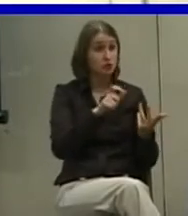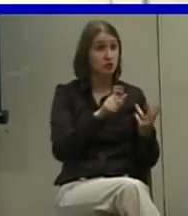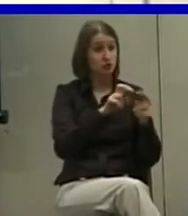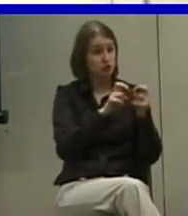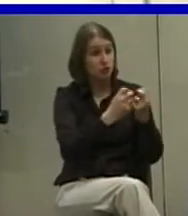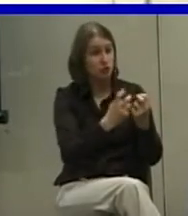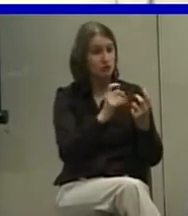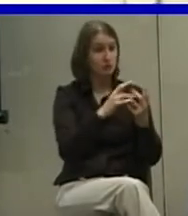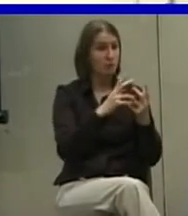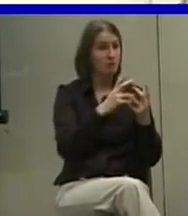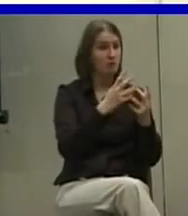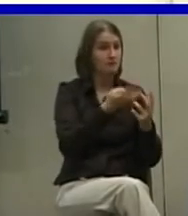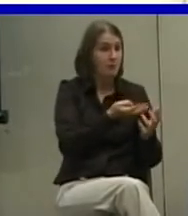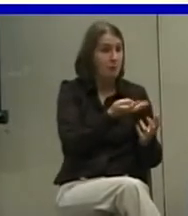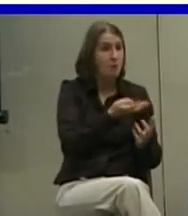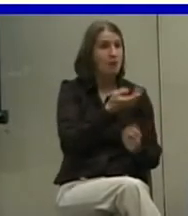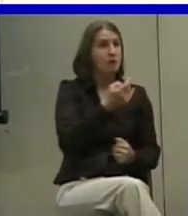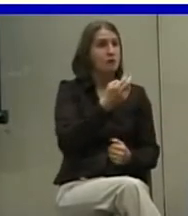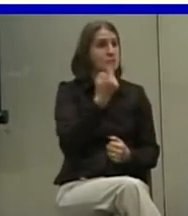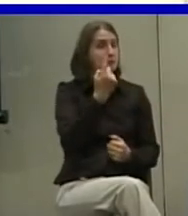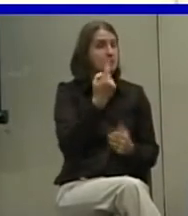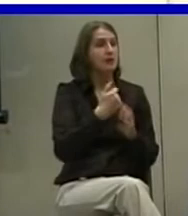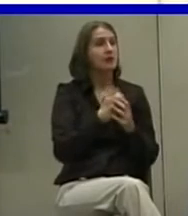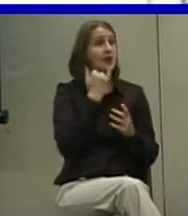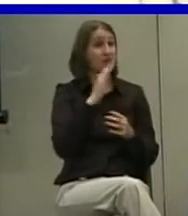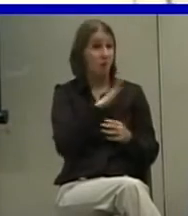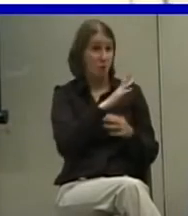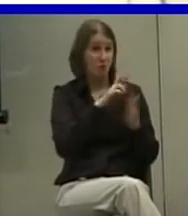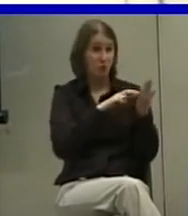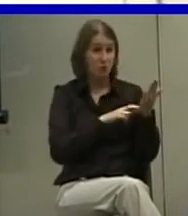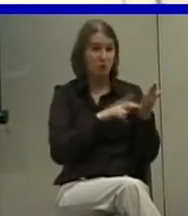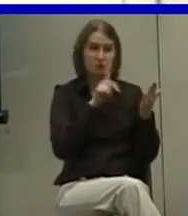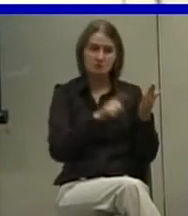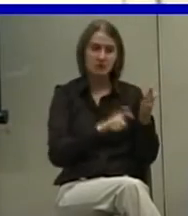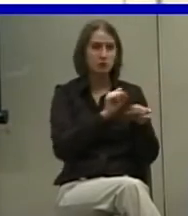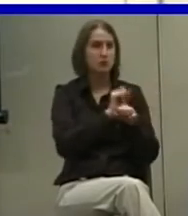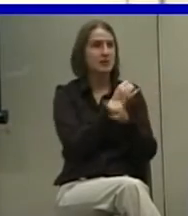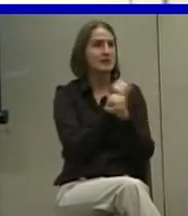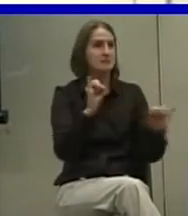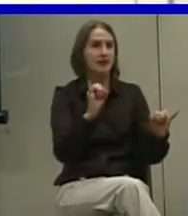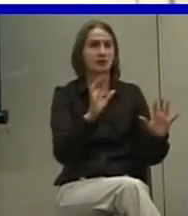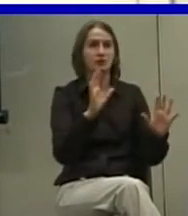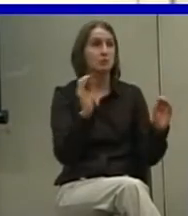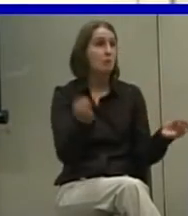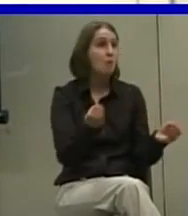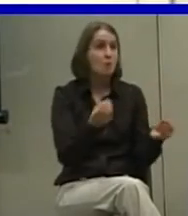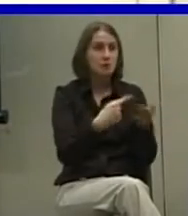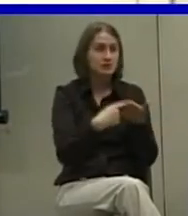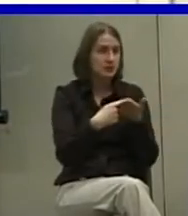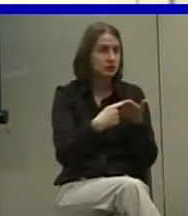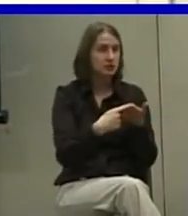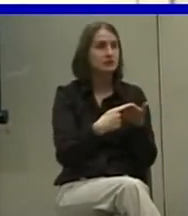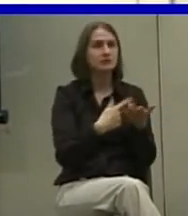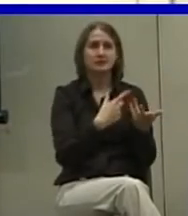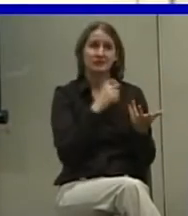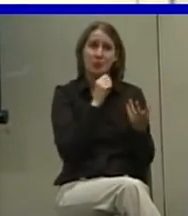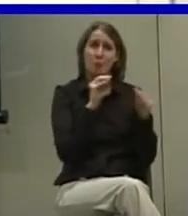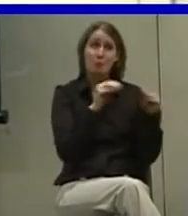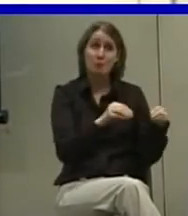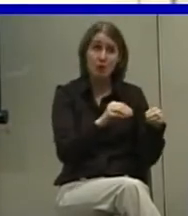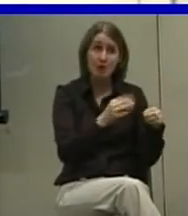them in little groupings. If your rule is work independently and without talking, then I would say do not put them in